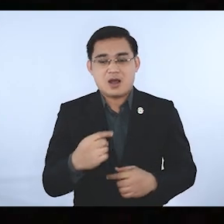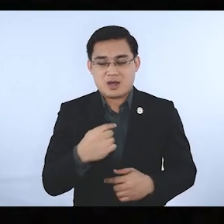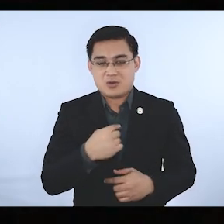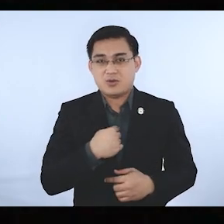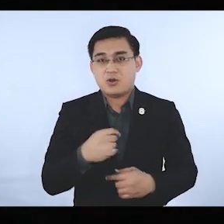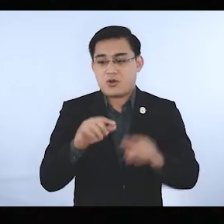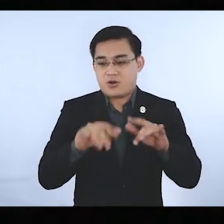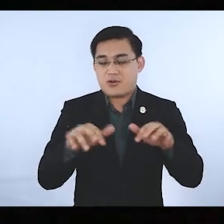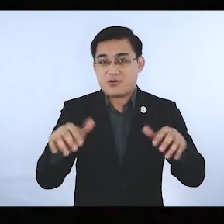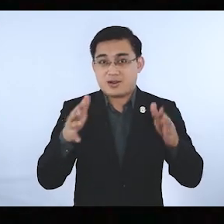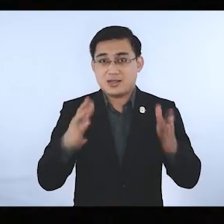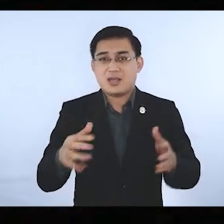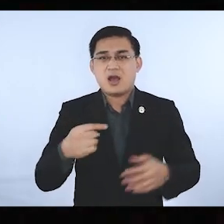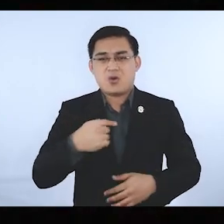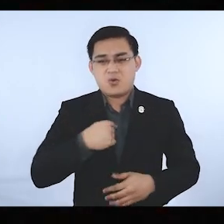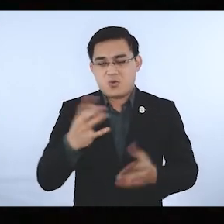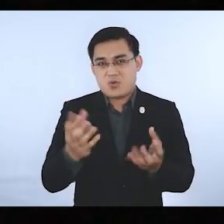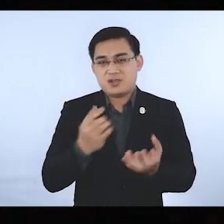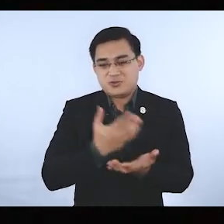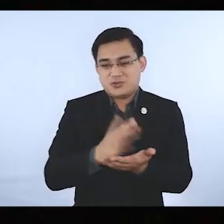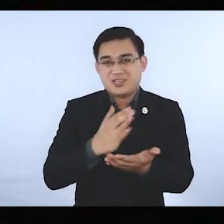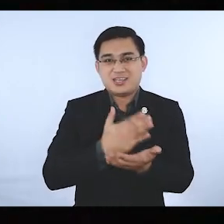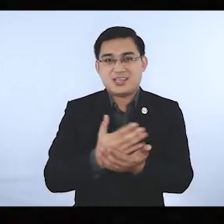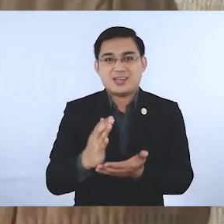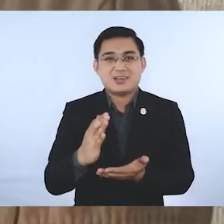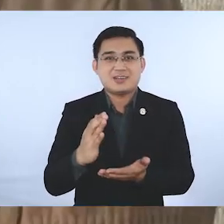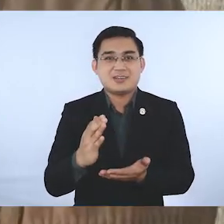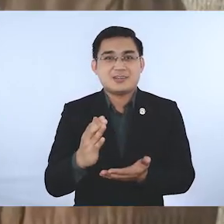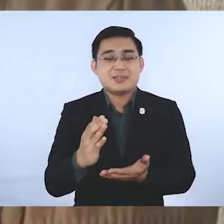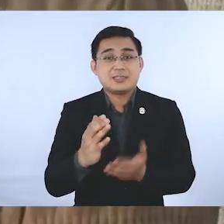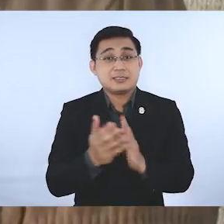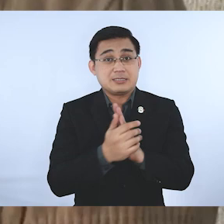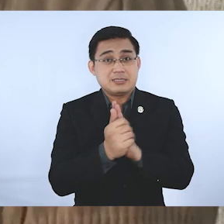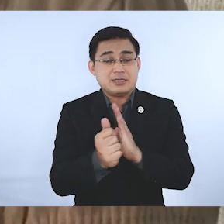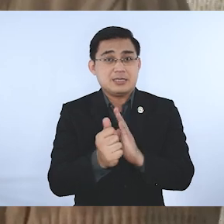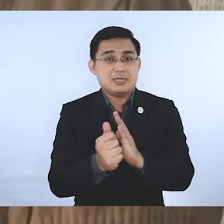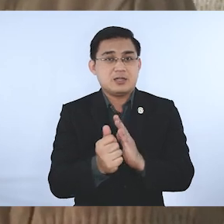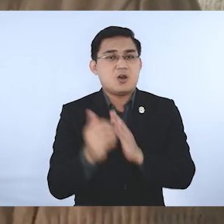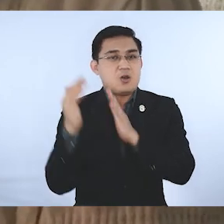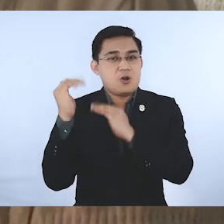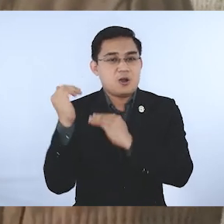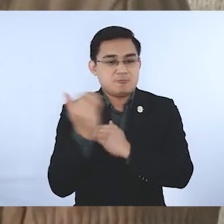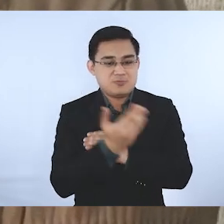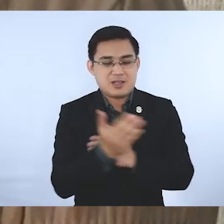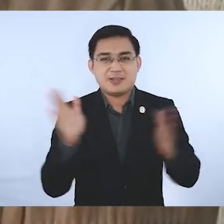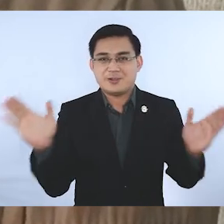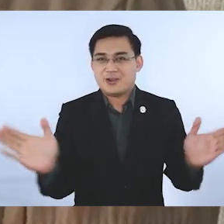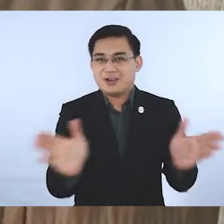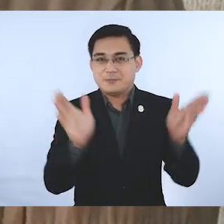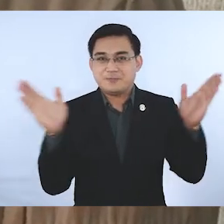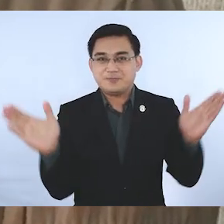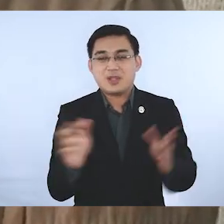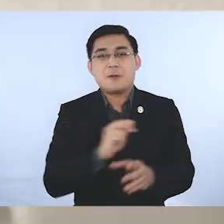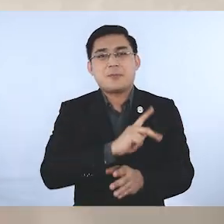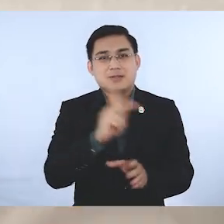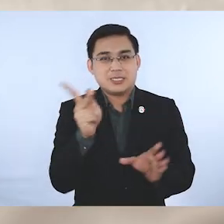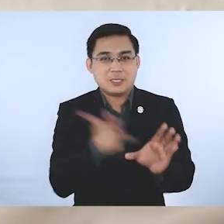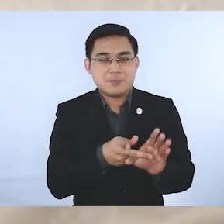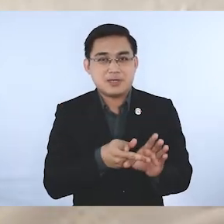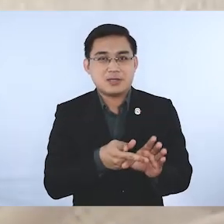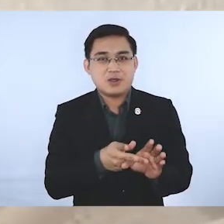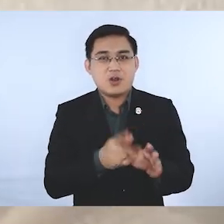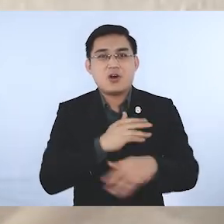since I'm an organist, I wanted to share the knowledge that I have with the children hoping that I could encourage them to